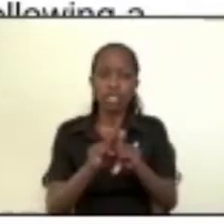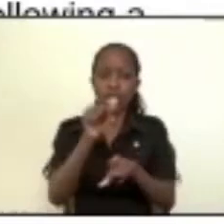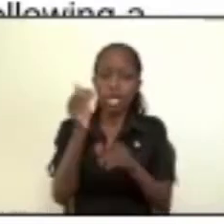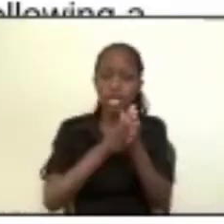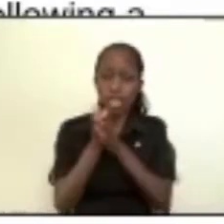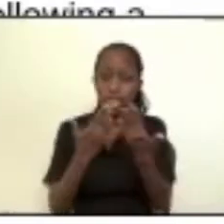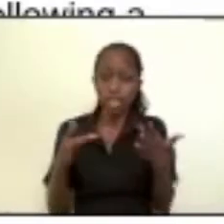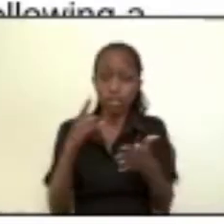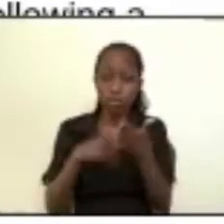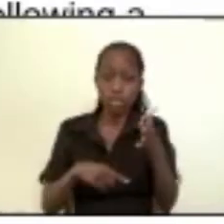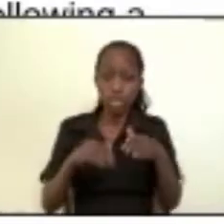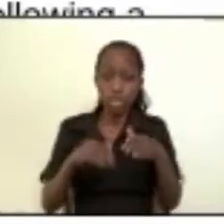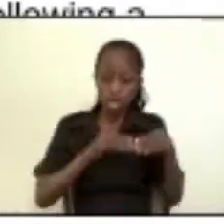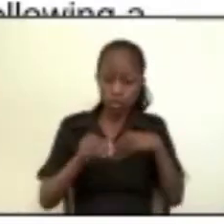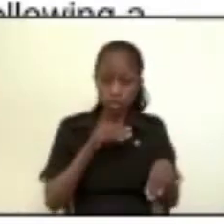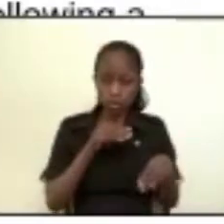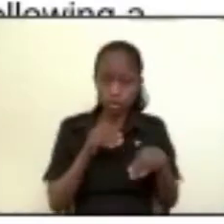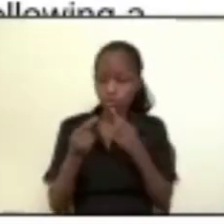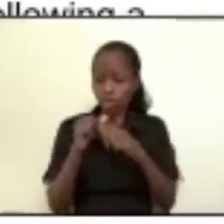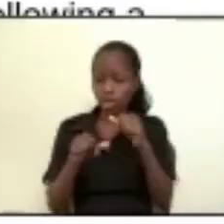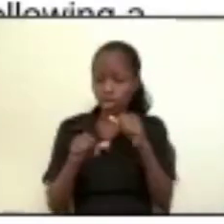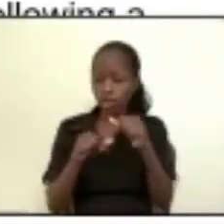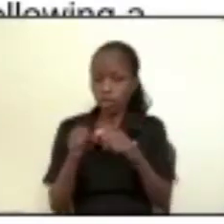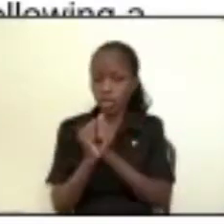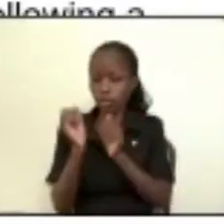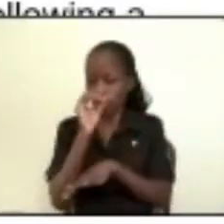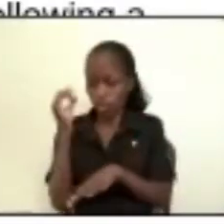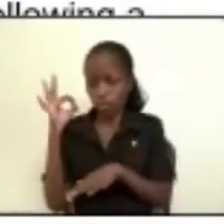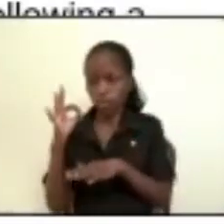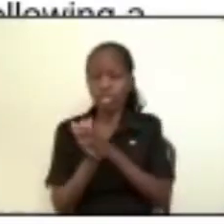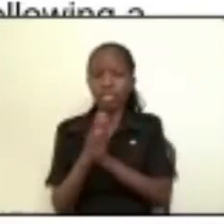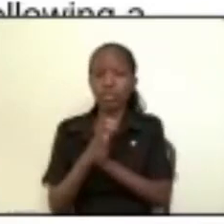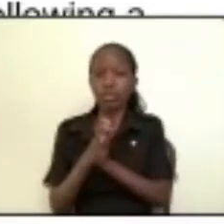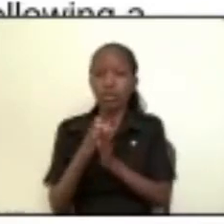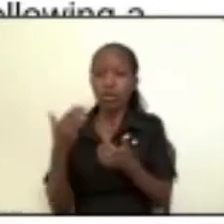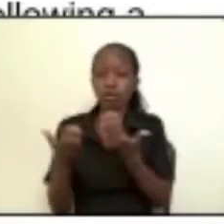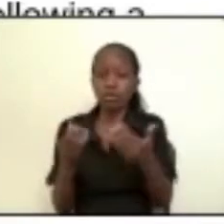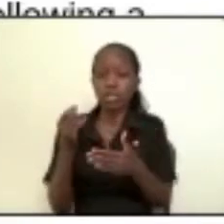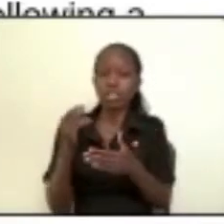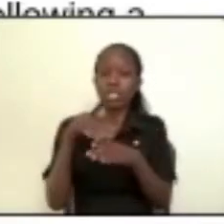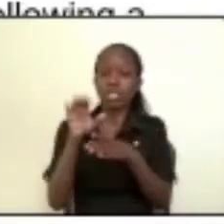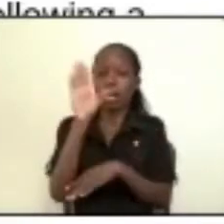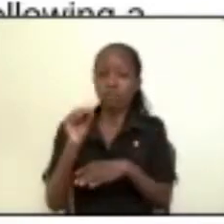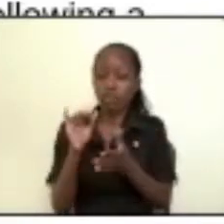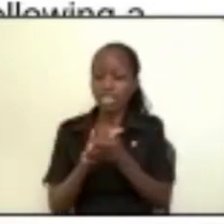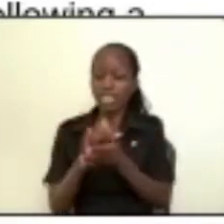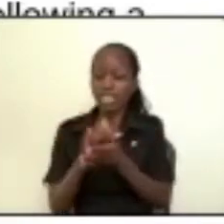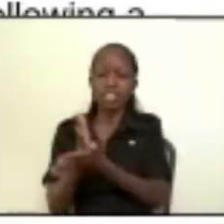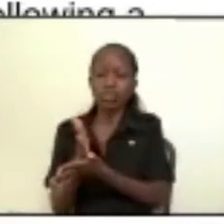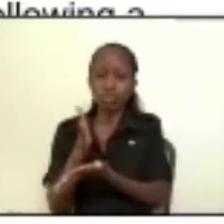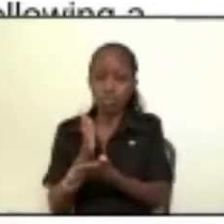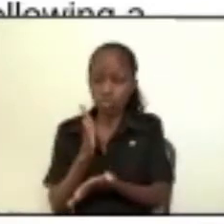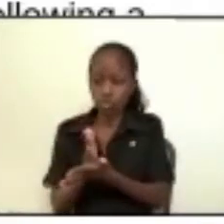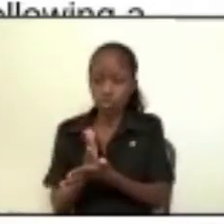was that corruption was referenced in nearly 10% of stories on business in Africa. It is a reality, yes. A lot